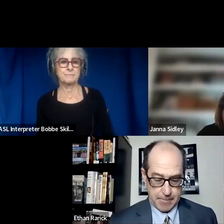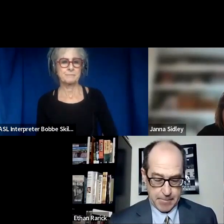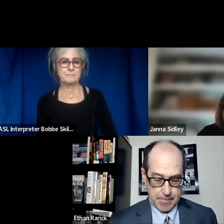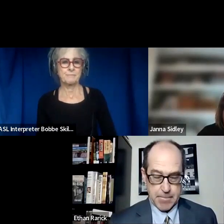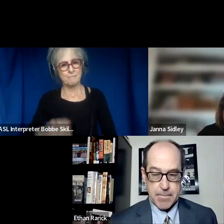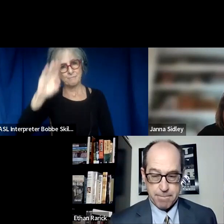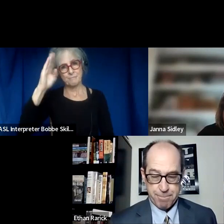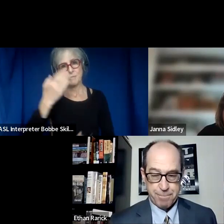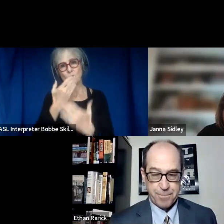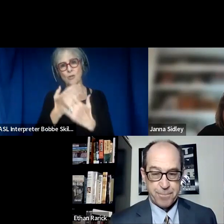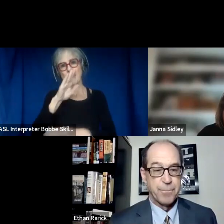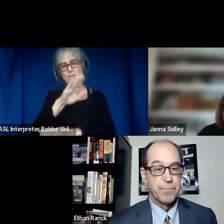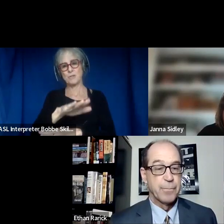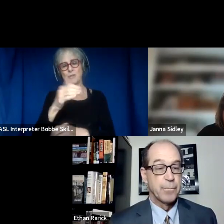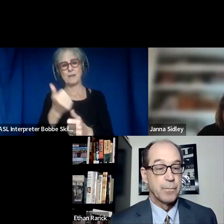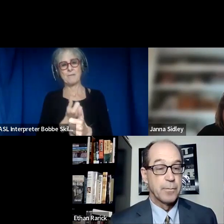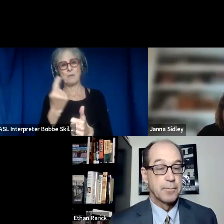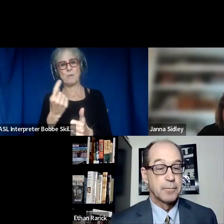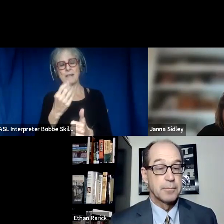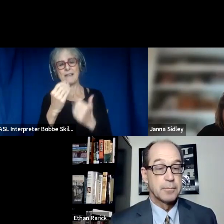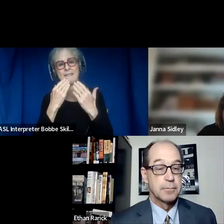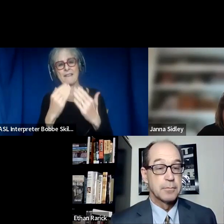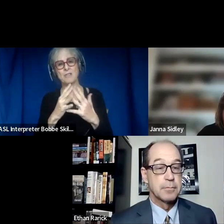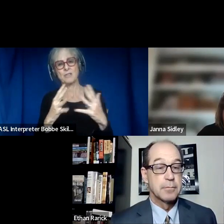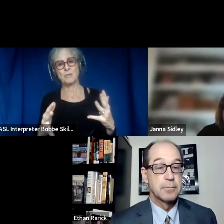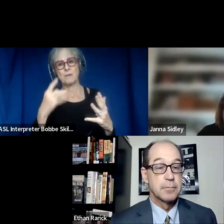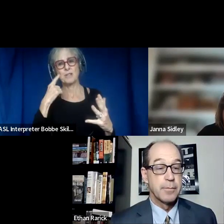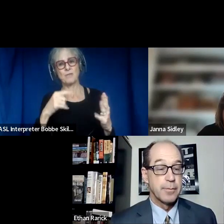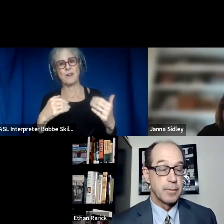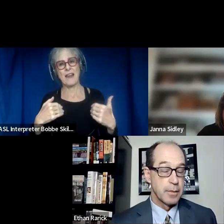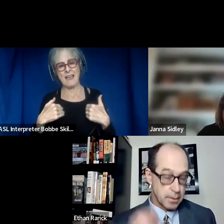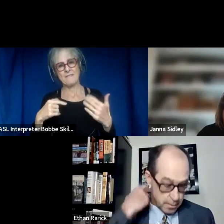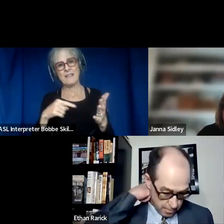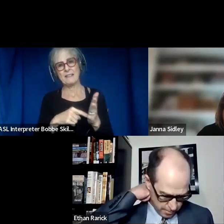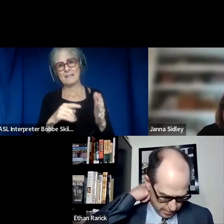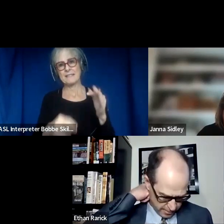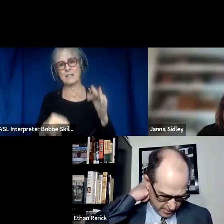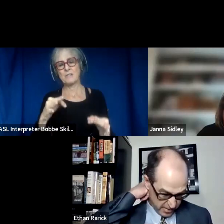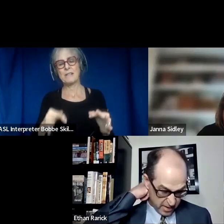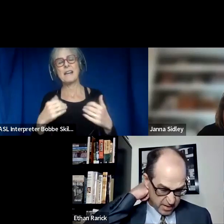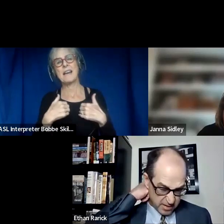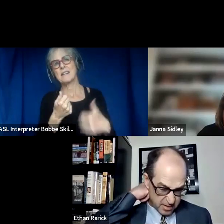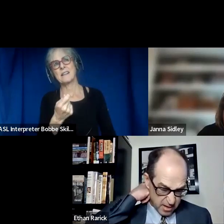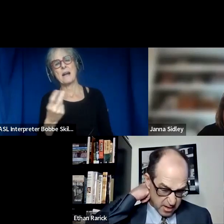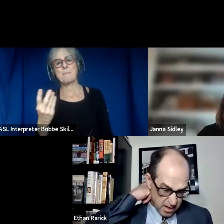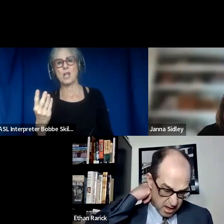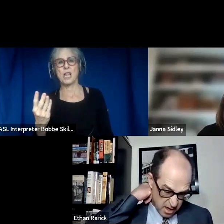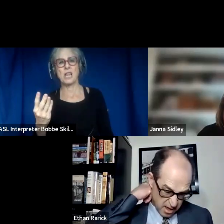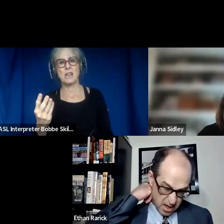Hi, good afternoon, everyone, and thank you so much for having this hearing. I just had a couple of,